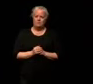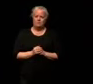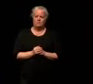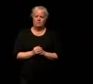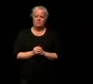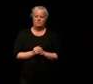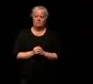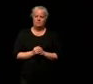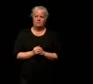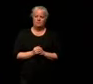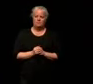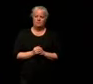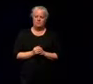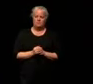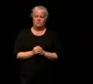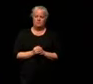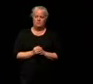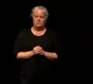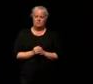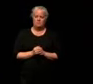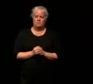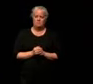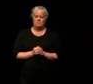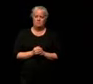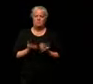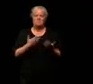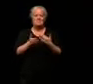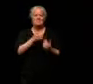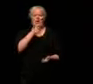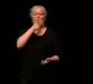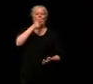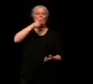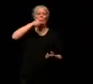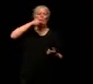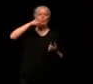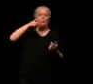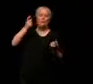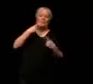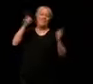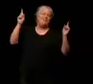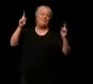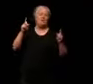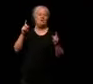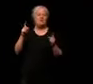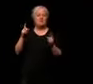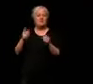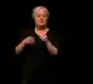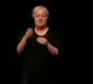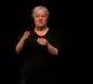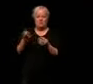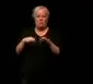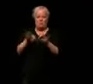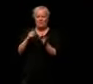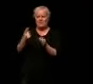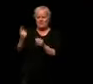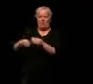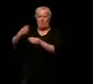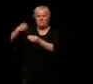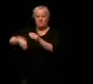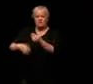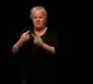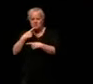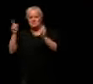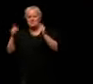than something got done rather than who did it or how. That is where New Yorkers are at right now. They want